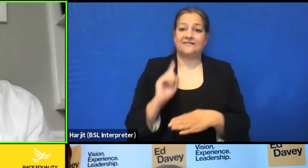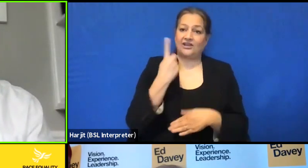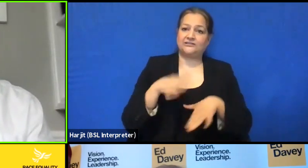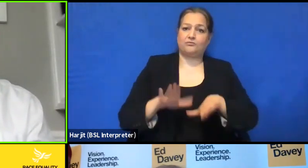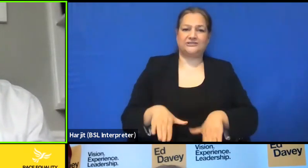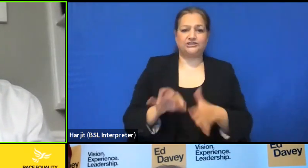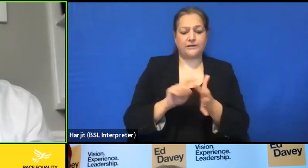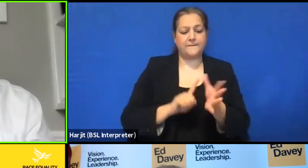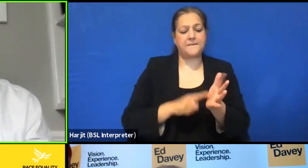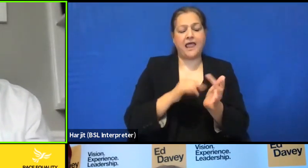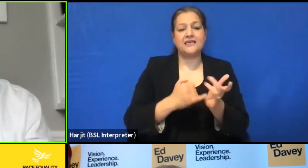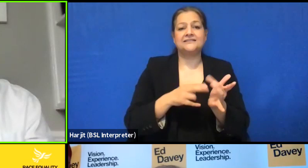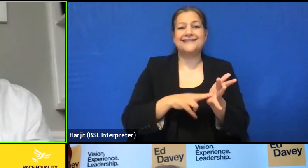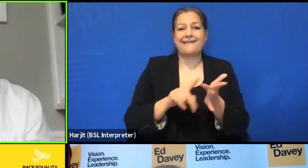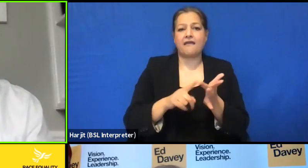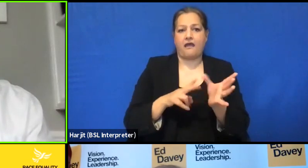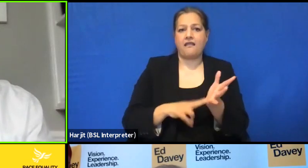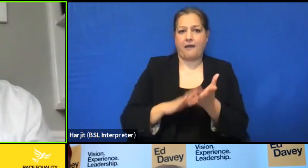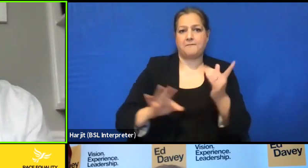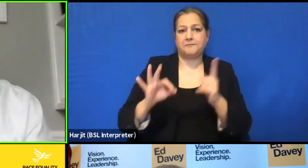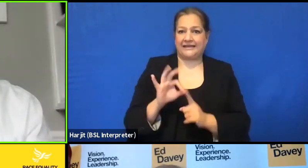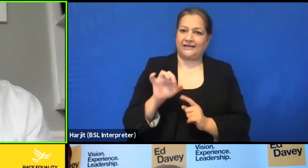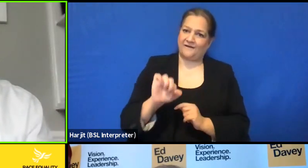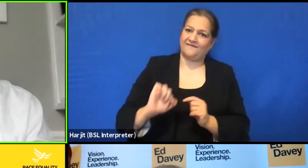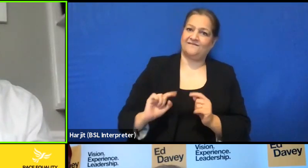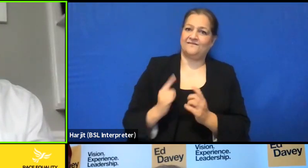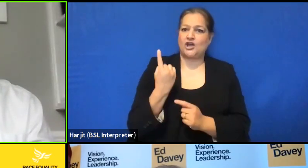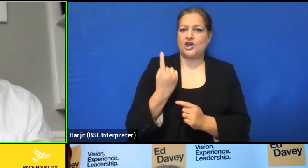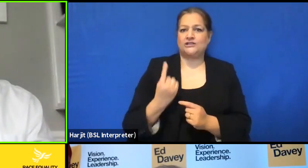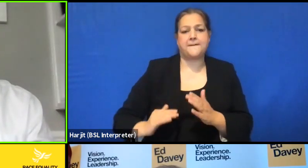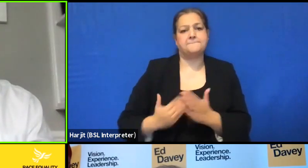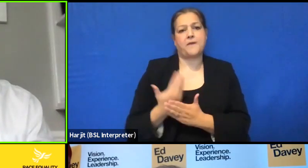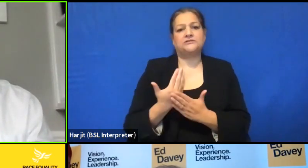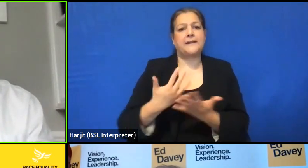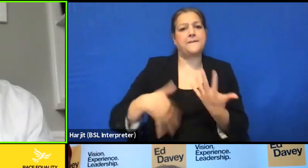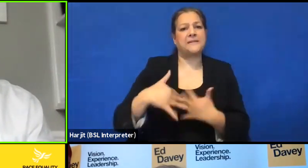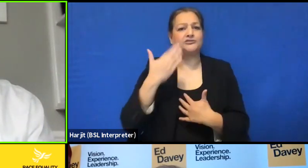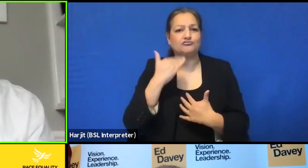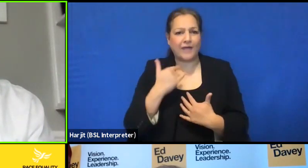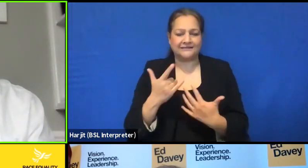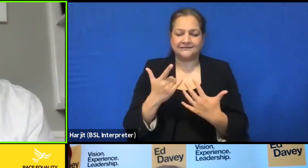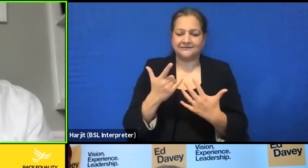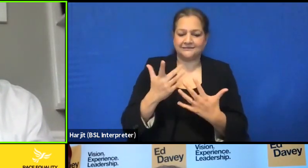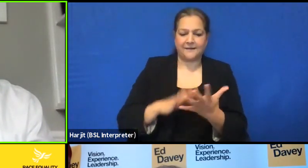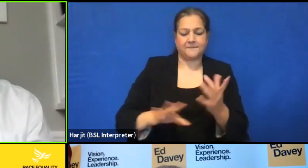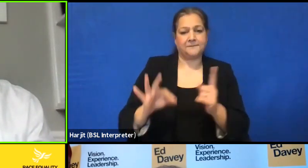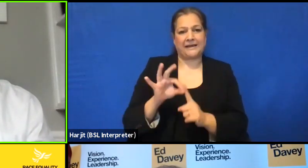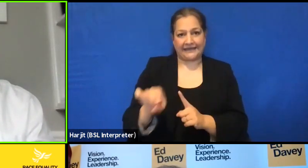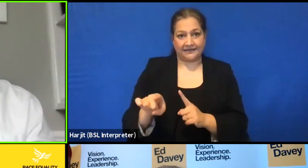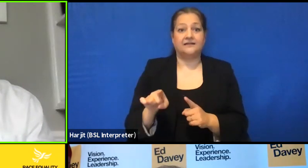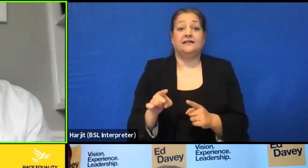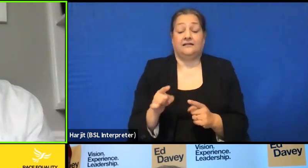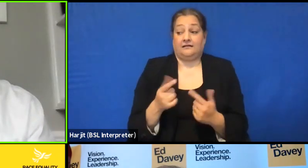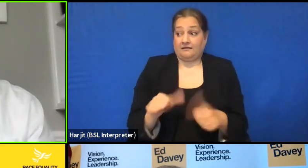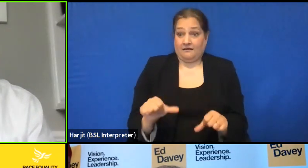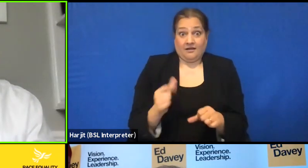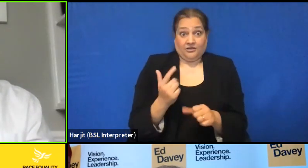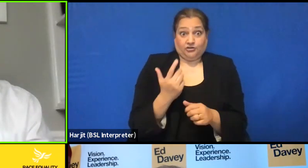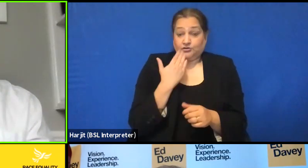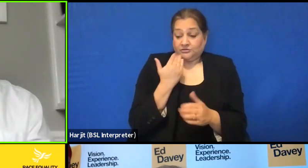MP who was, you know, your first modern mixed race MP. It was just last year that we had the first